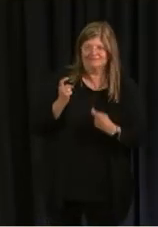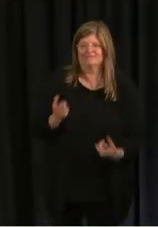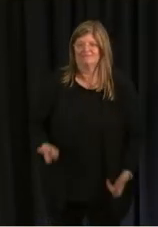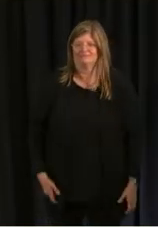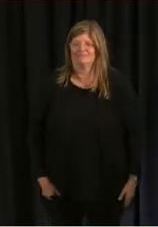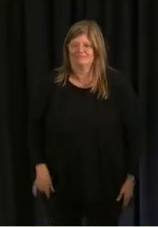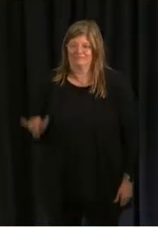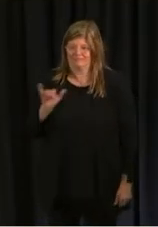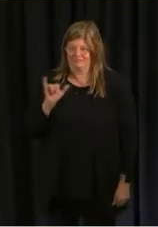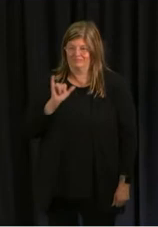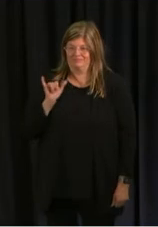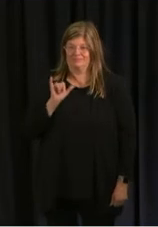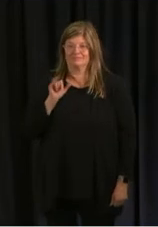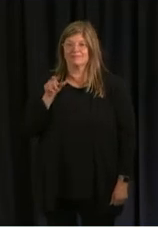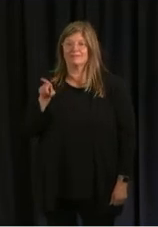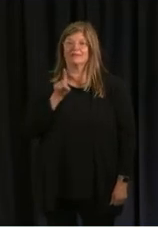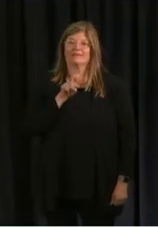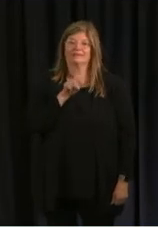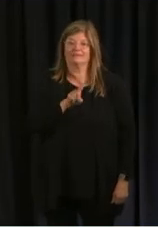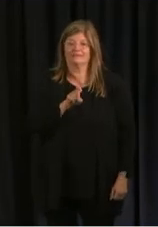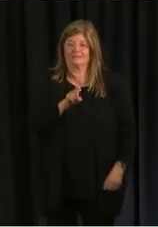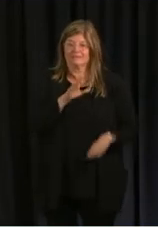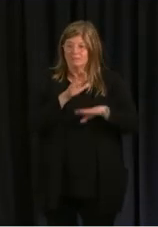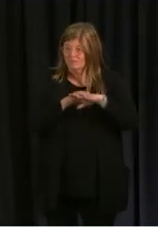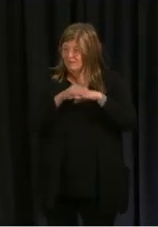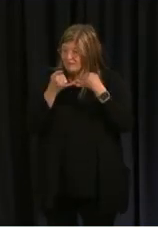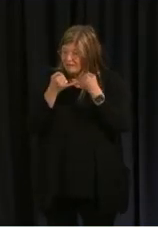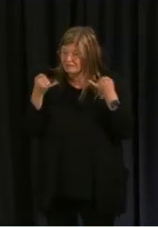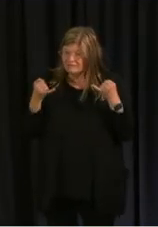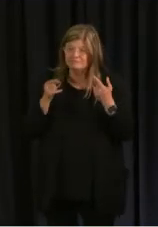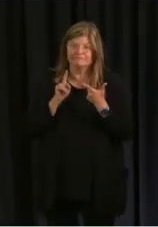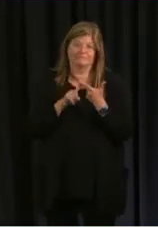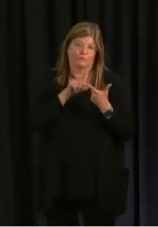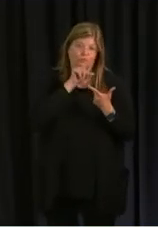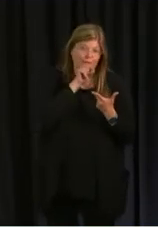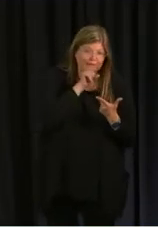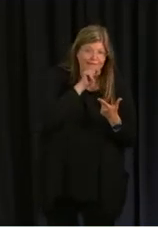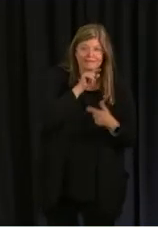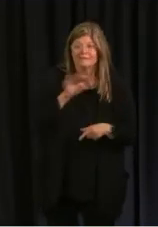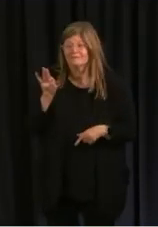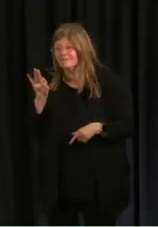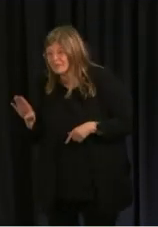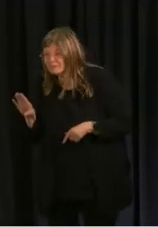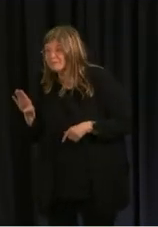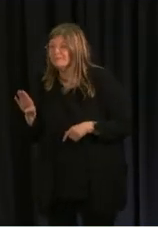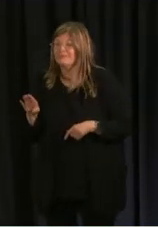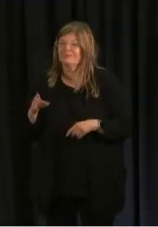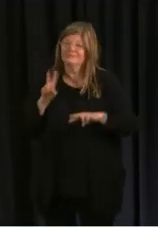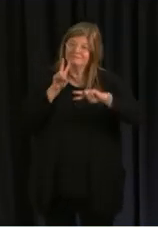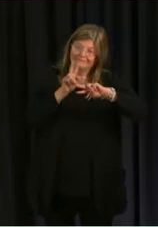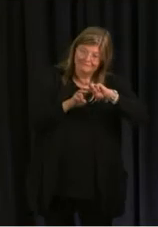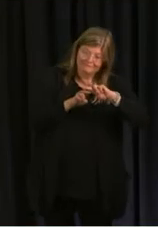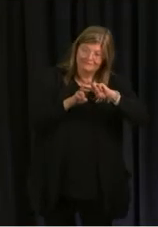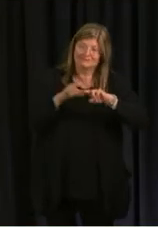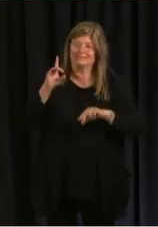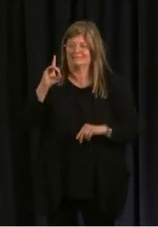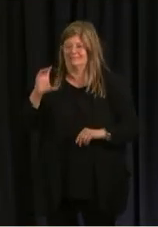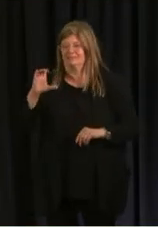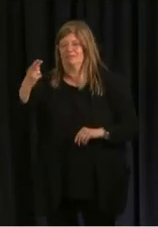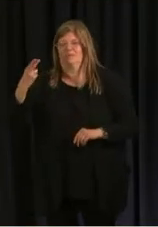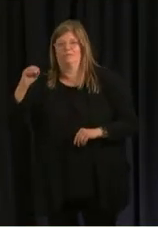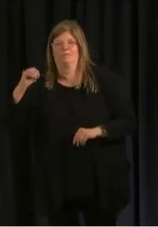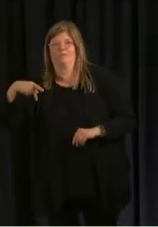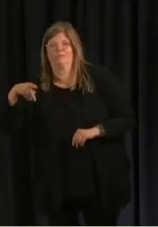also ask your questions on Twitter or Facebook. We'll get to some of those questions as well. I